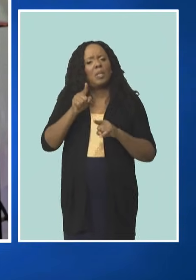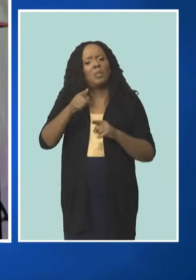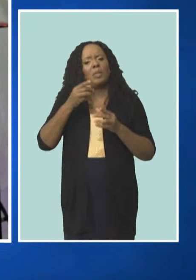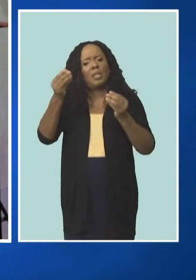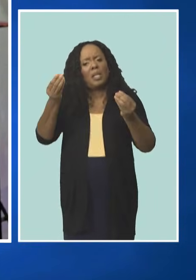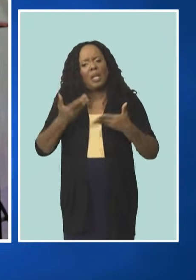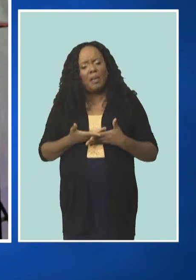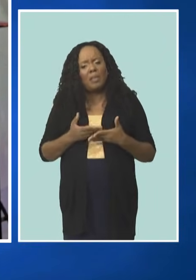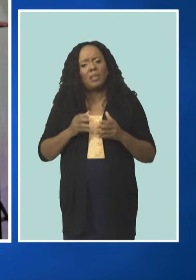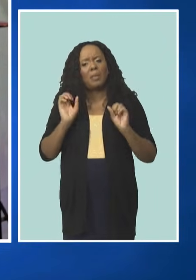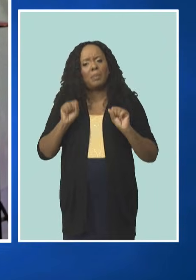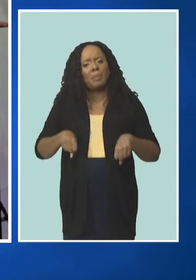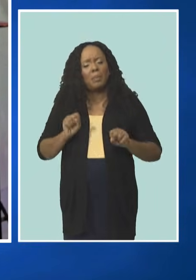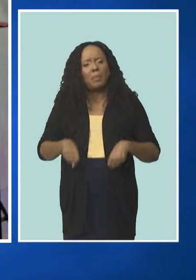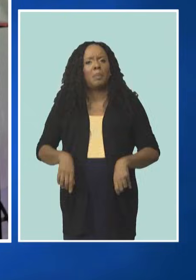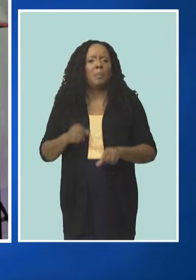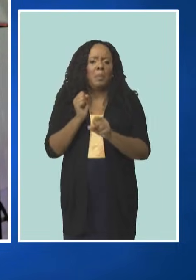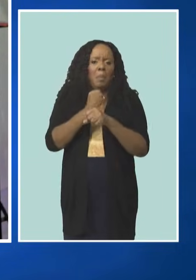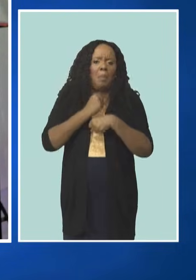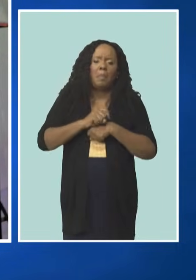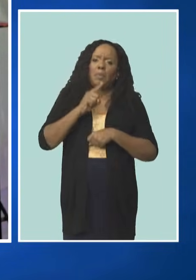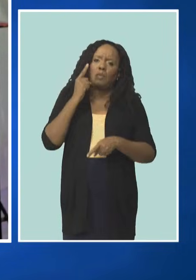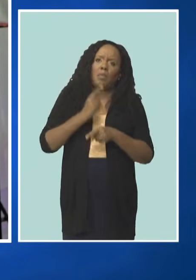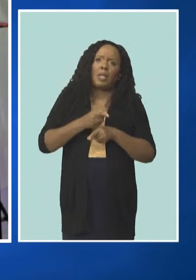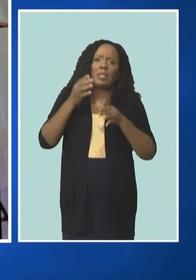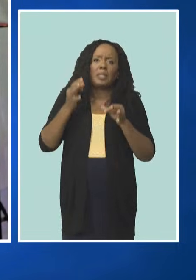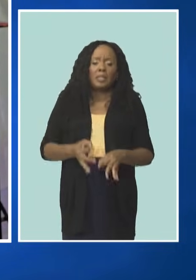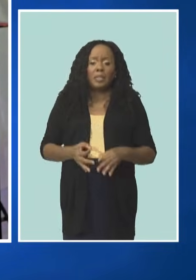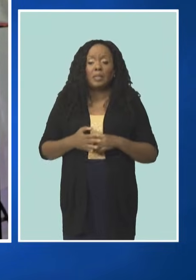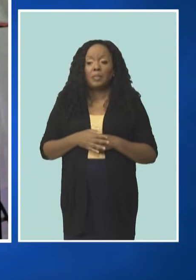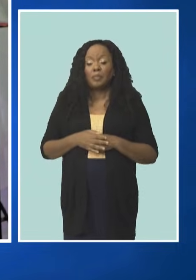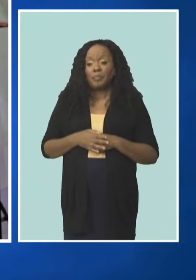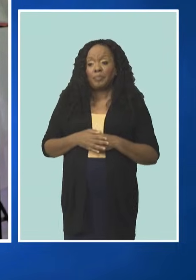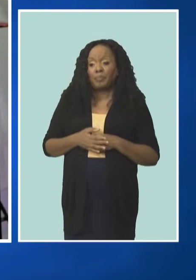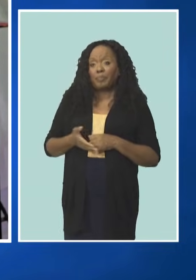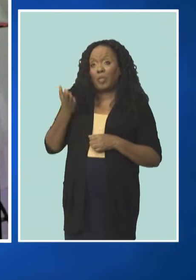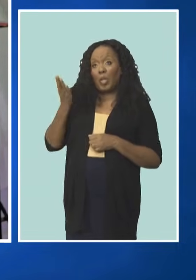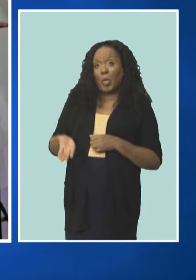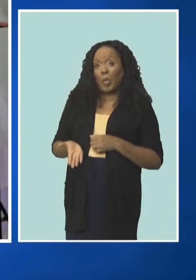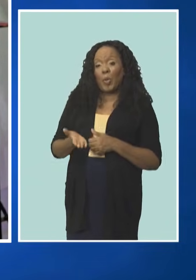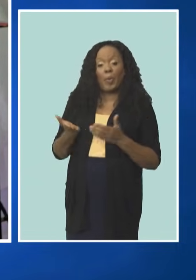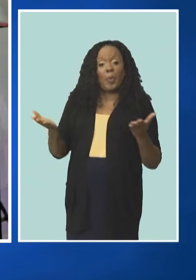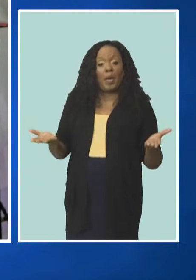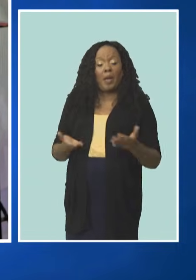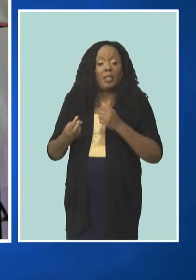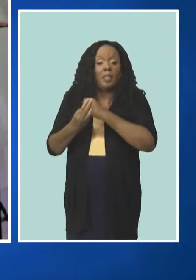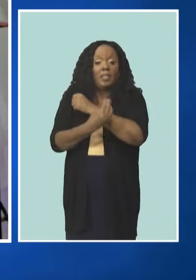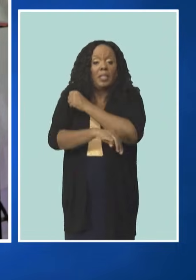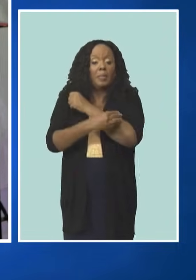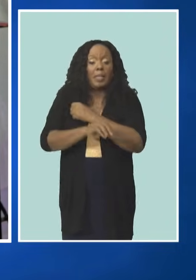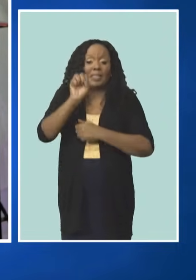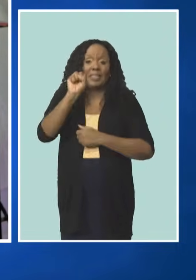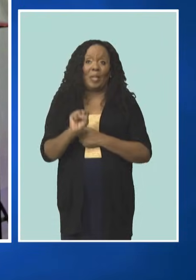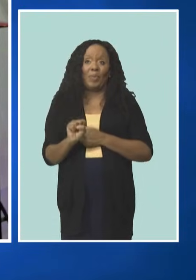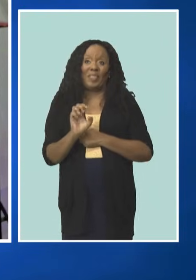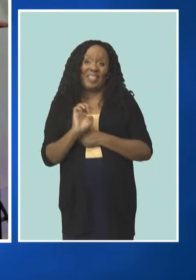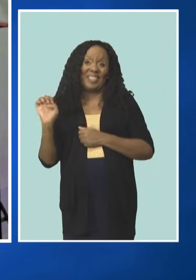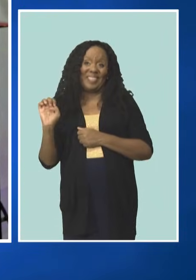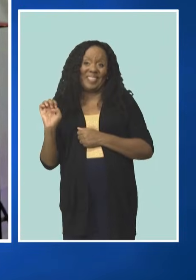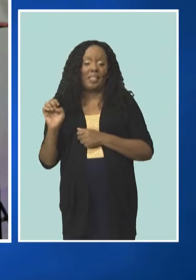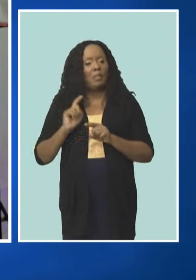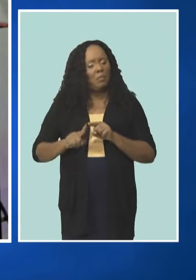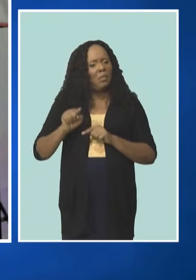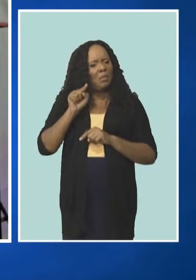For you to have presided, not just here in St. Michael's Southeast, as a minister with